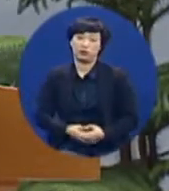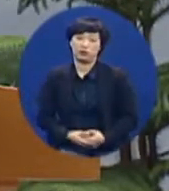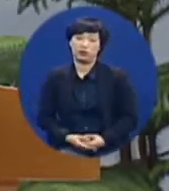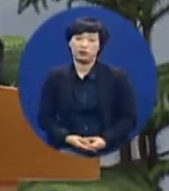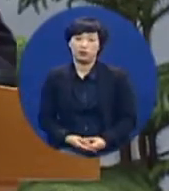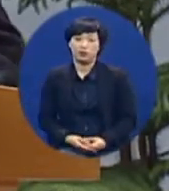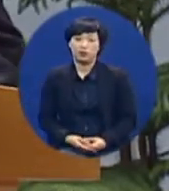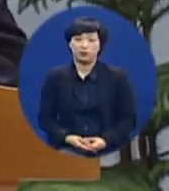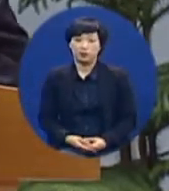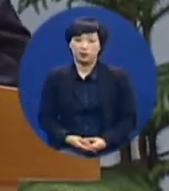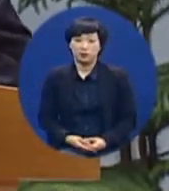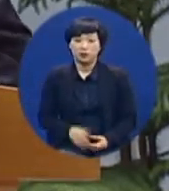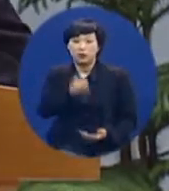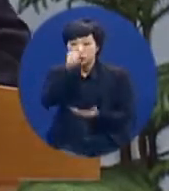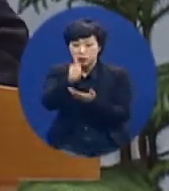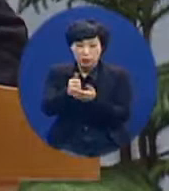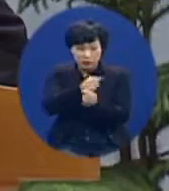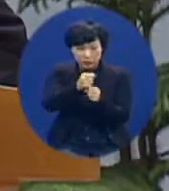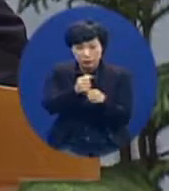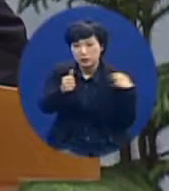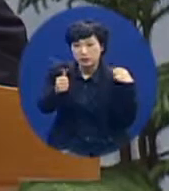Who